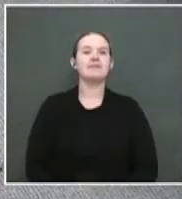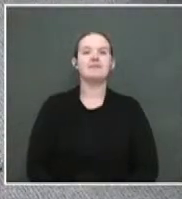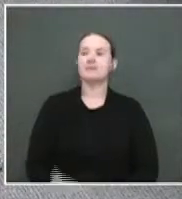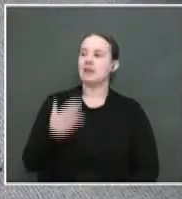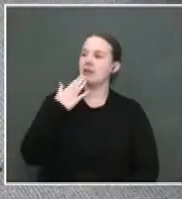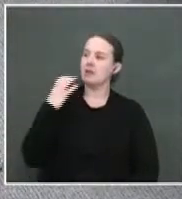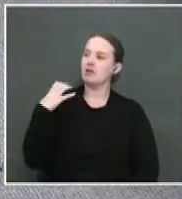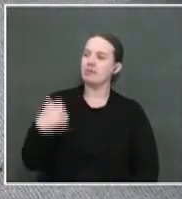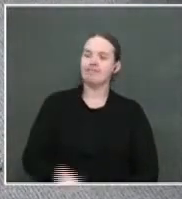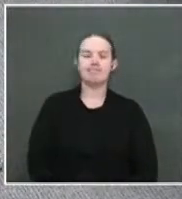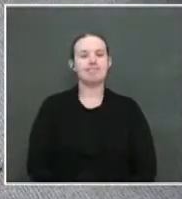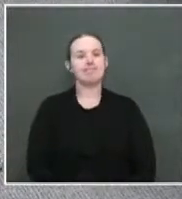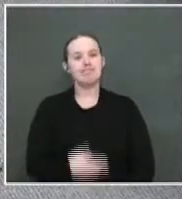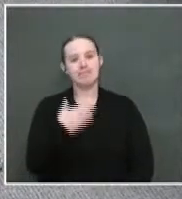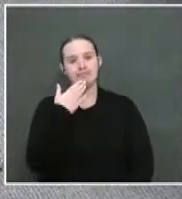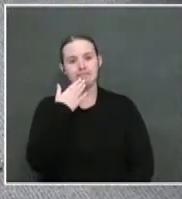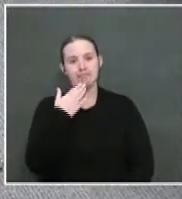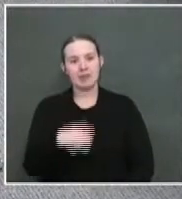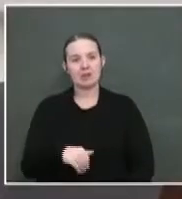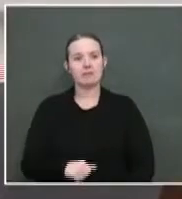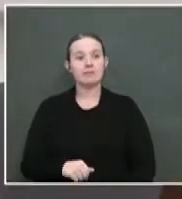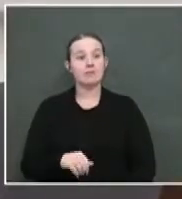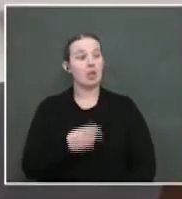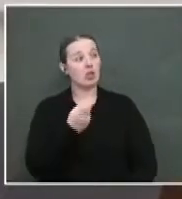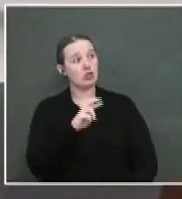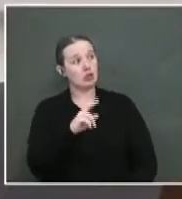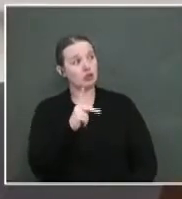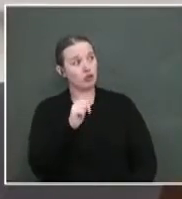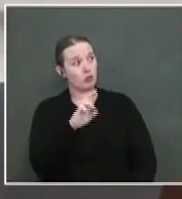you, Chair. Thank you, Councilwoman. Councilwoman Dr. Kaur.